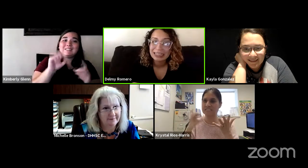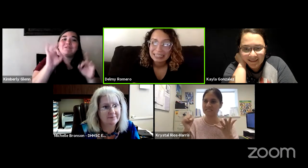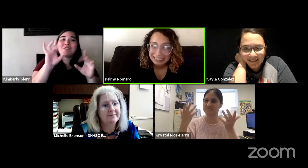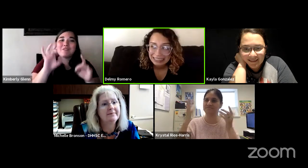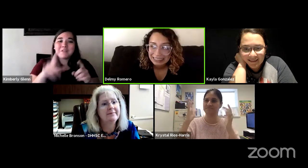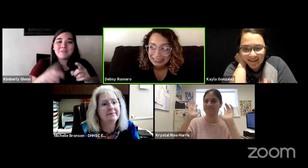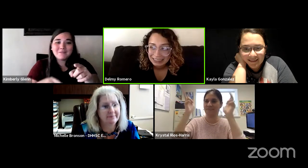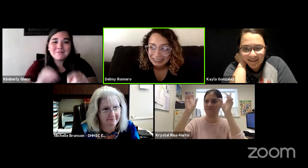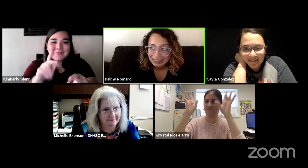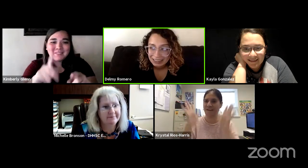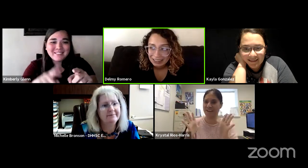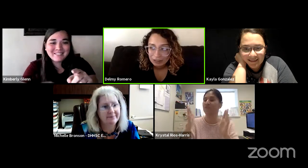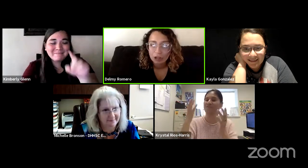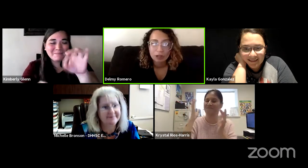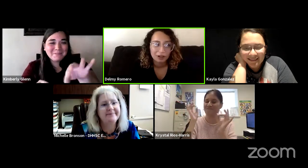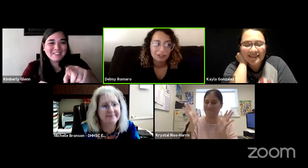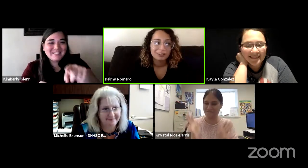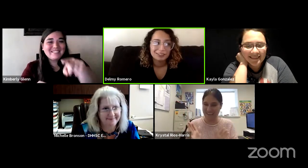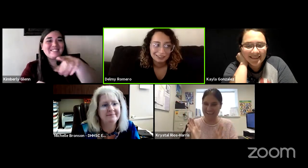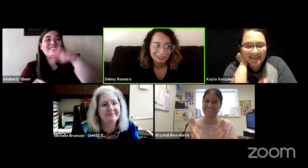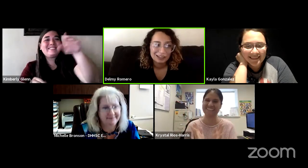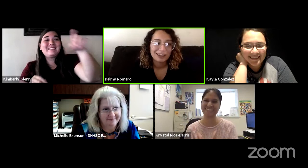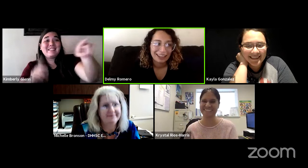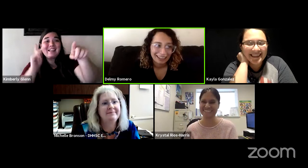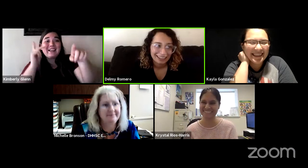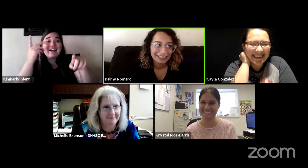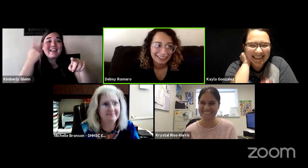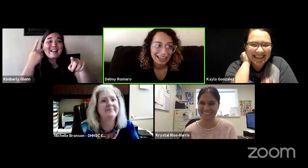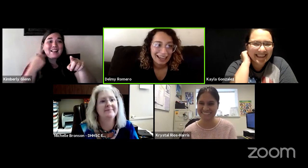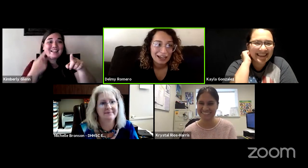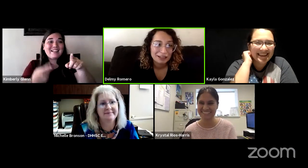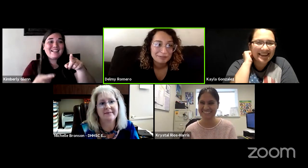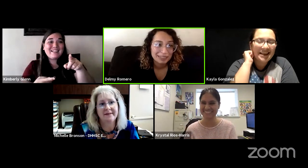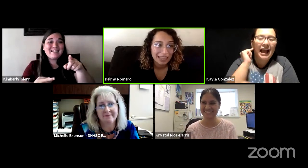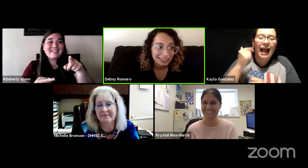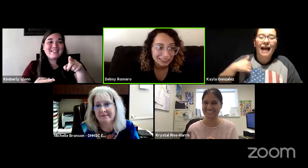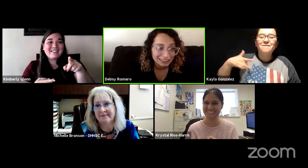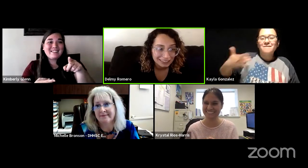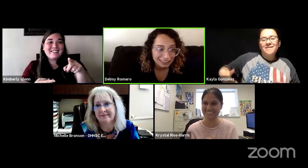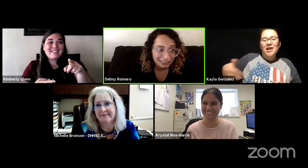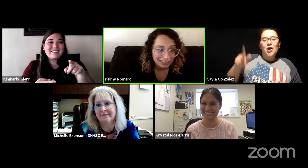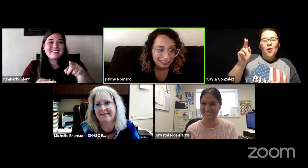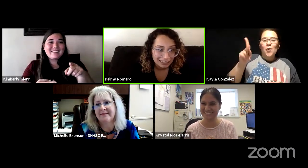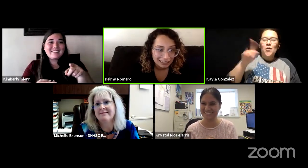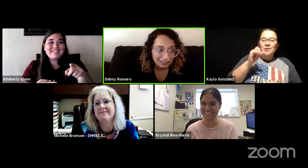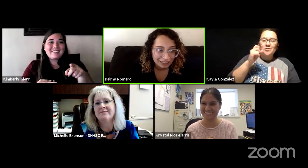answer what is volleyball. Okay. Kayla?